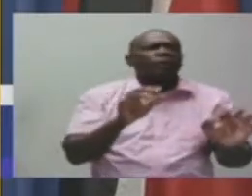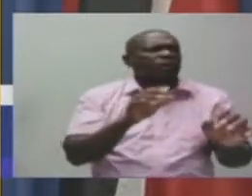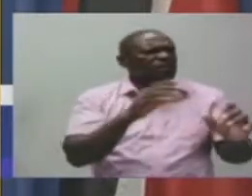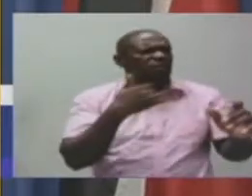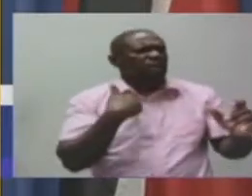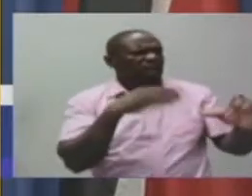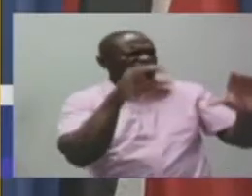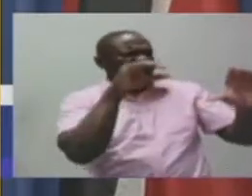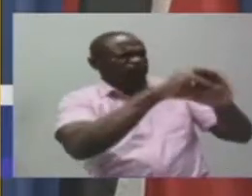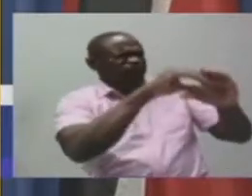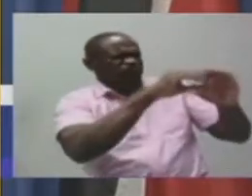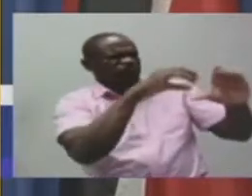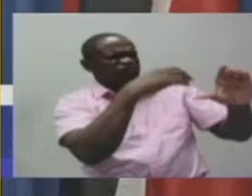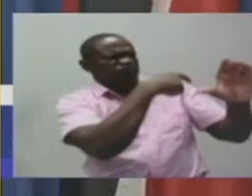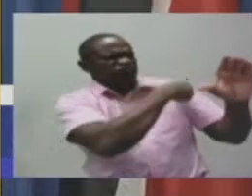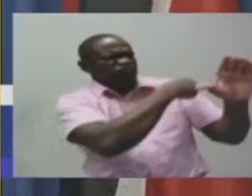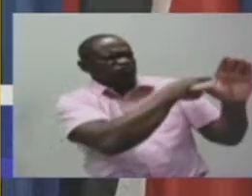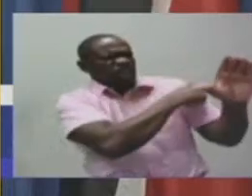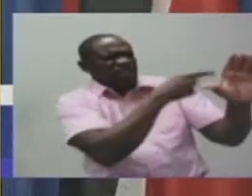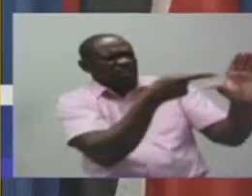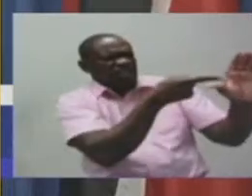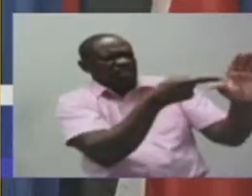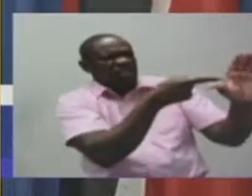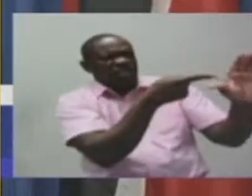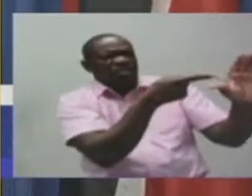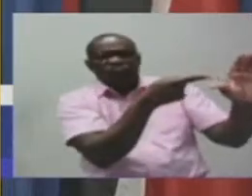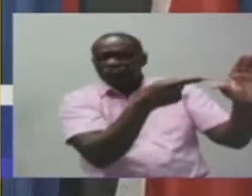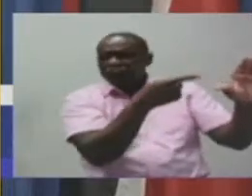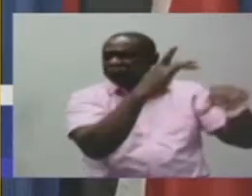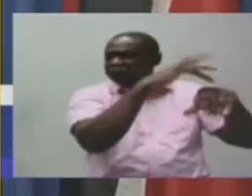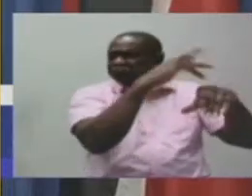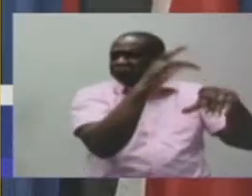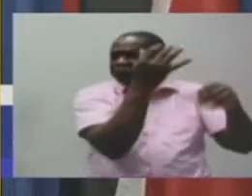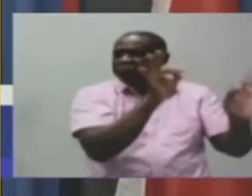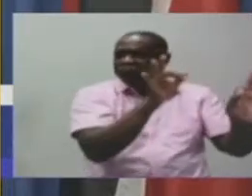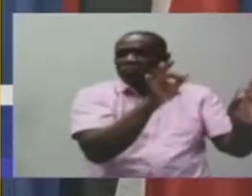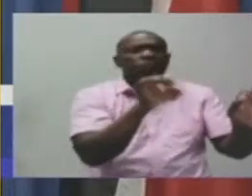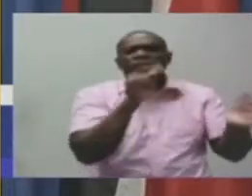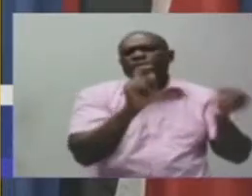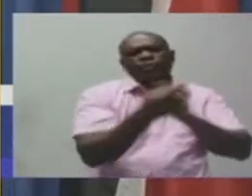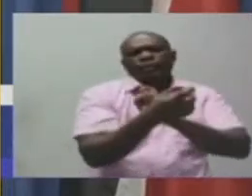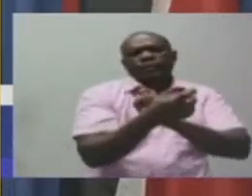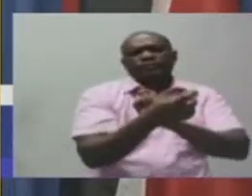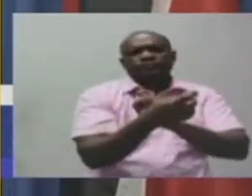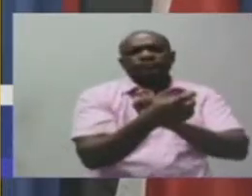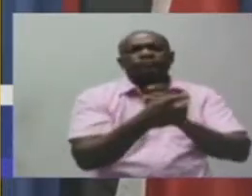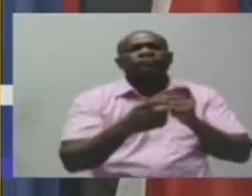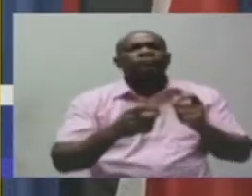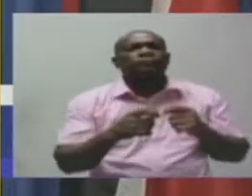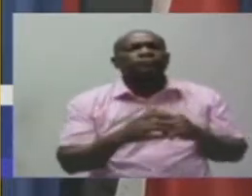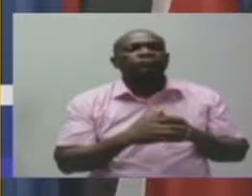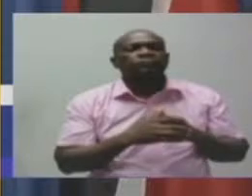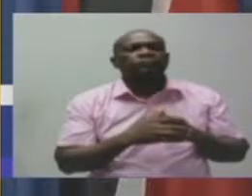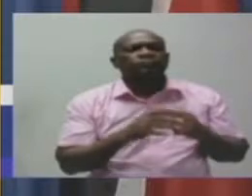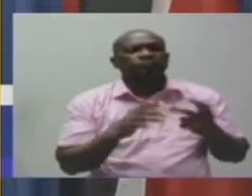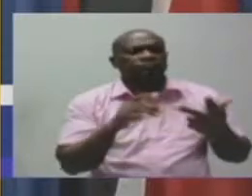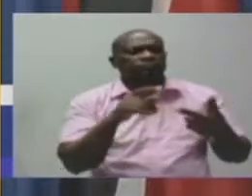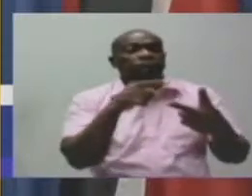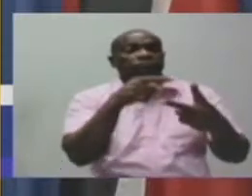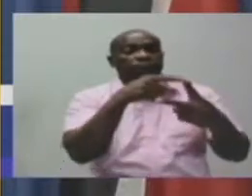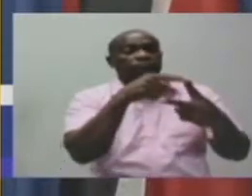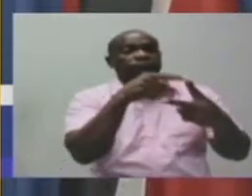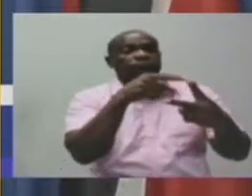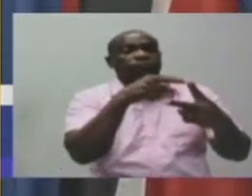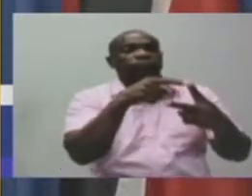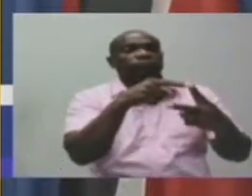for free, and we're not thinking at this time of changing that. Secondly, you ask whether we're going to do anything